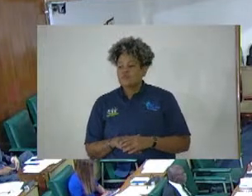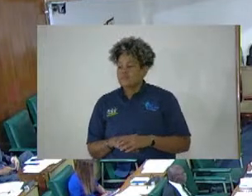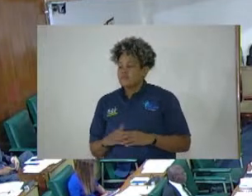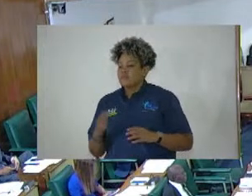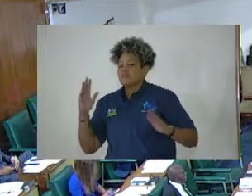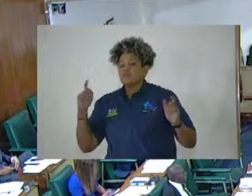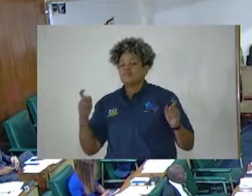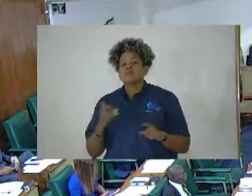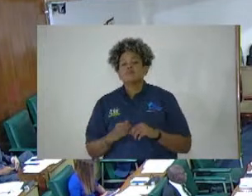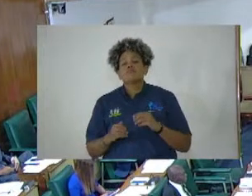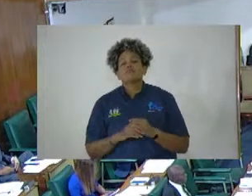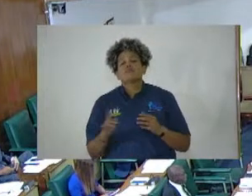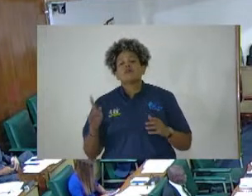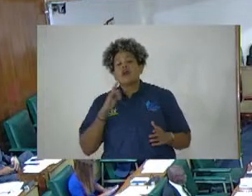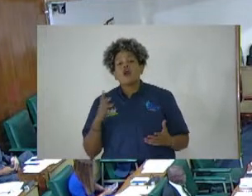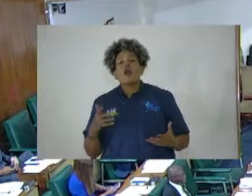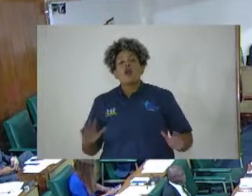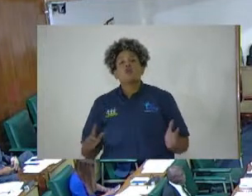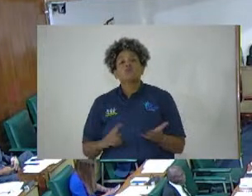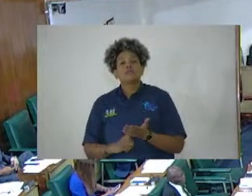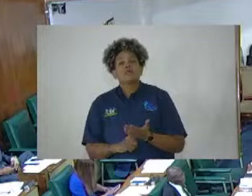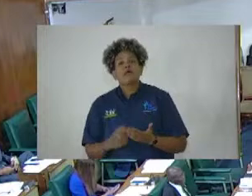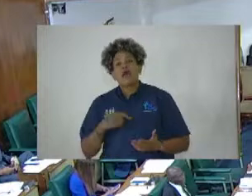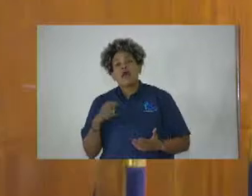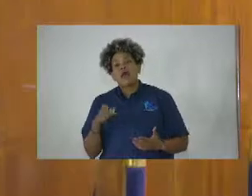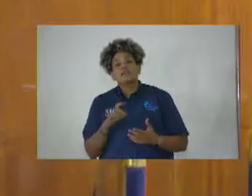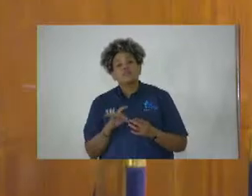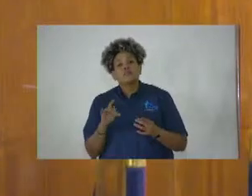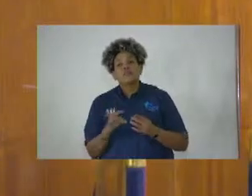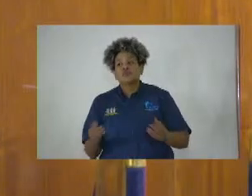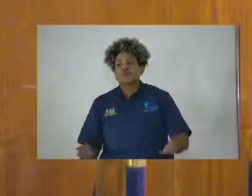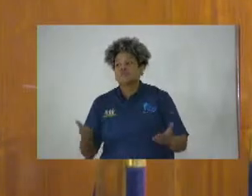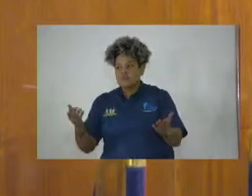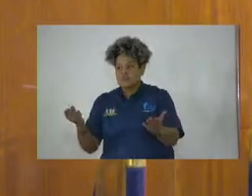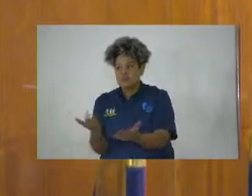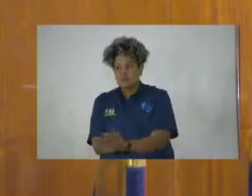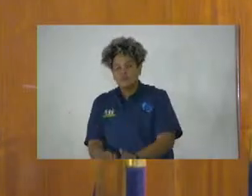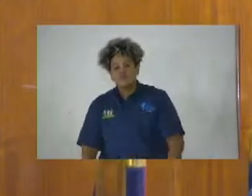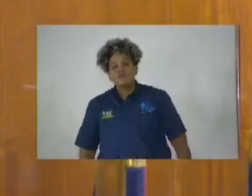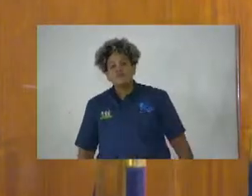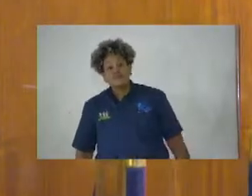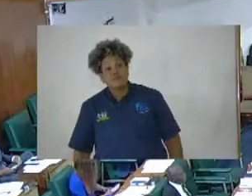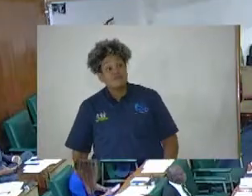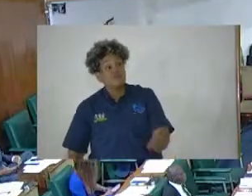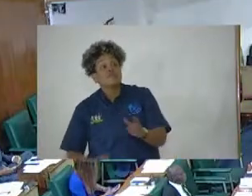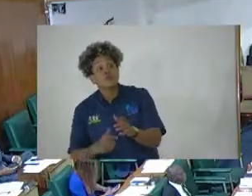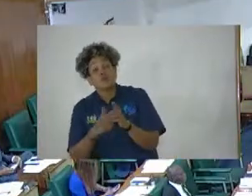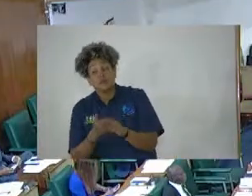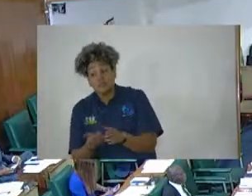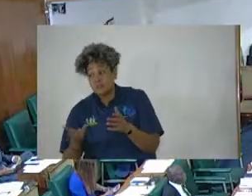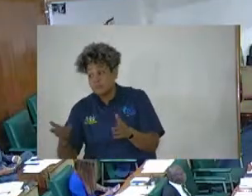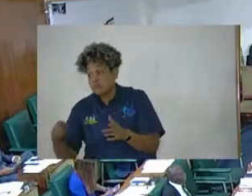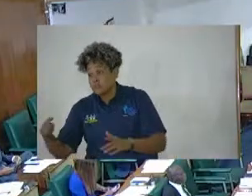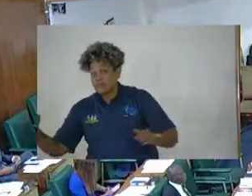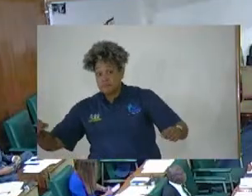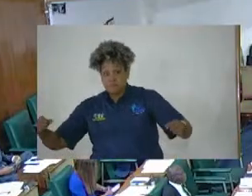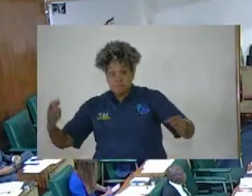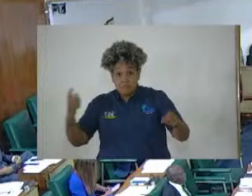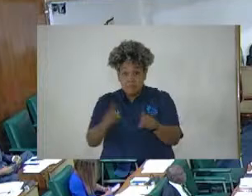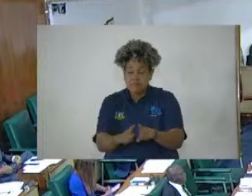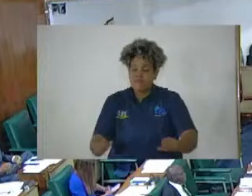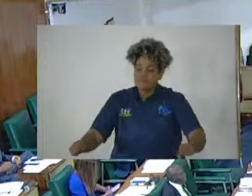Mr. Speaker, that concludes the debate, and I ask that the motion be approved. The request is on the floor. Those in